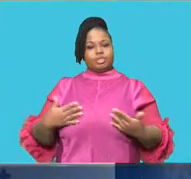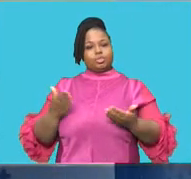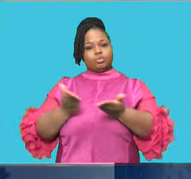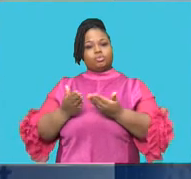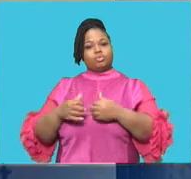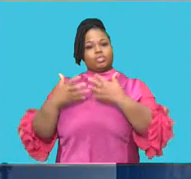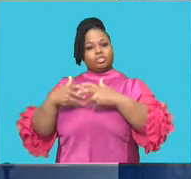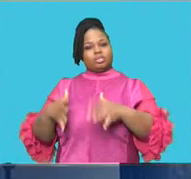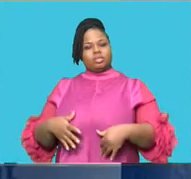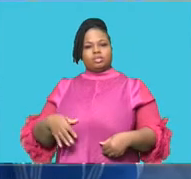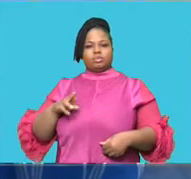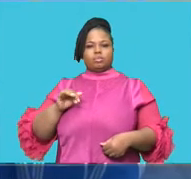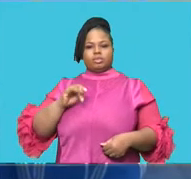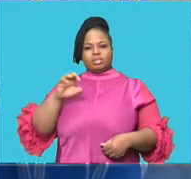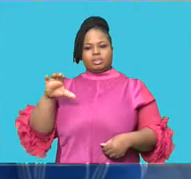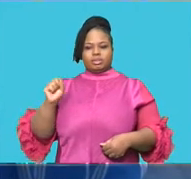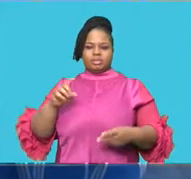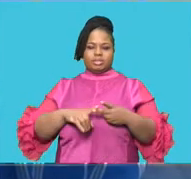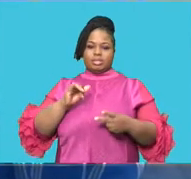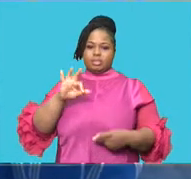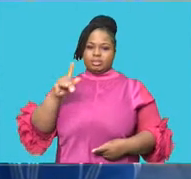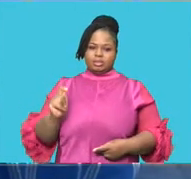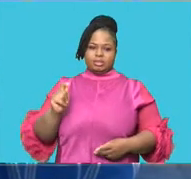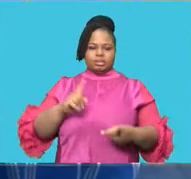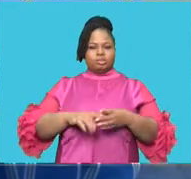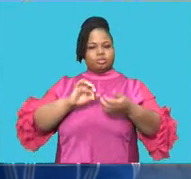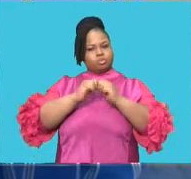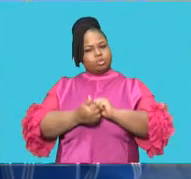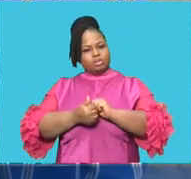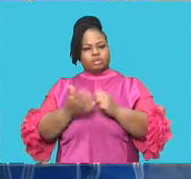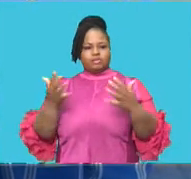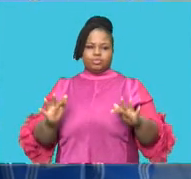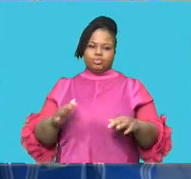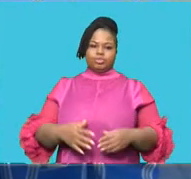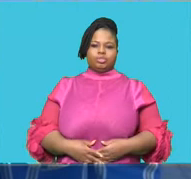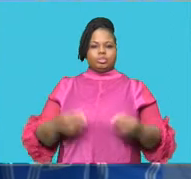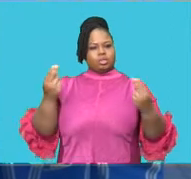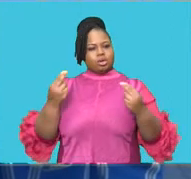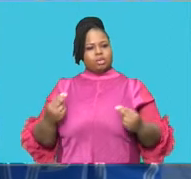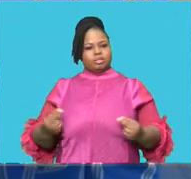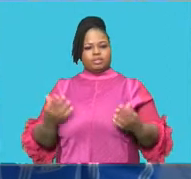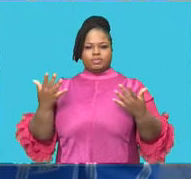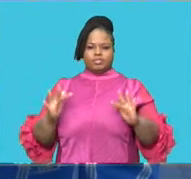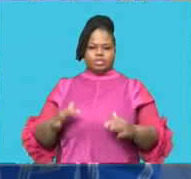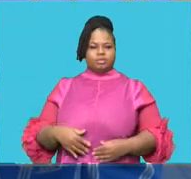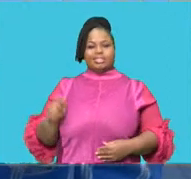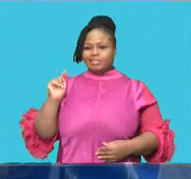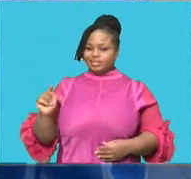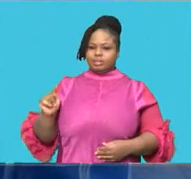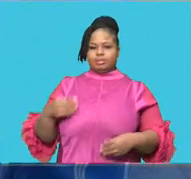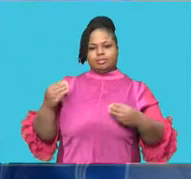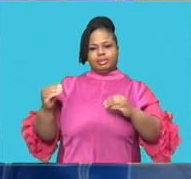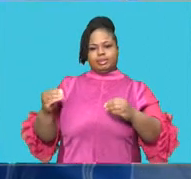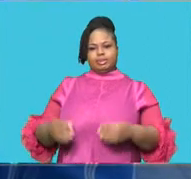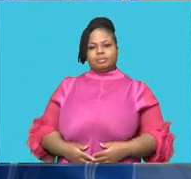schools of robotics and ICT, schools of sports, schools of the arts And this one is for commerce